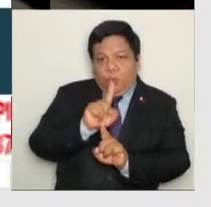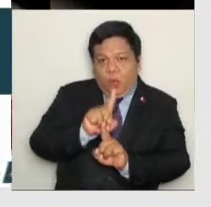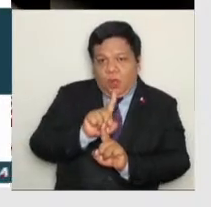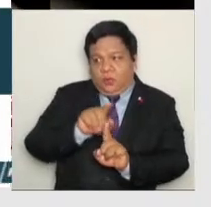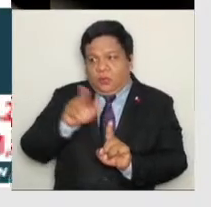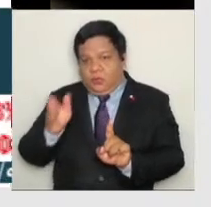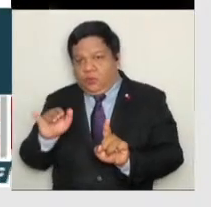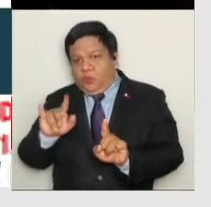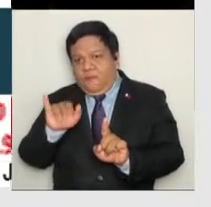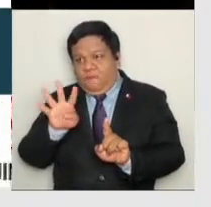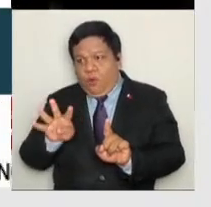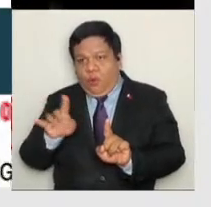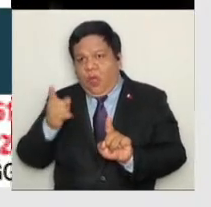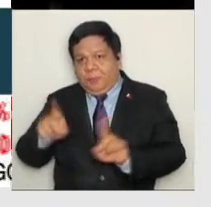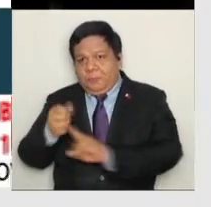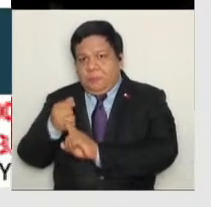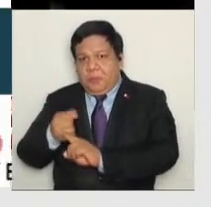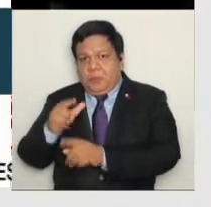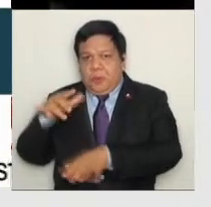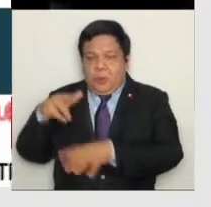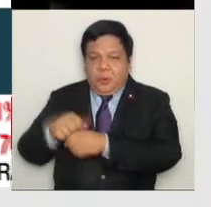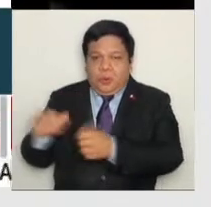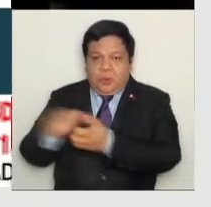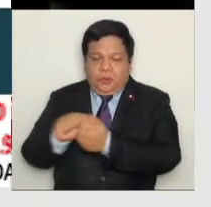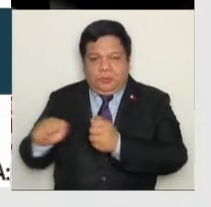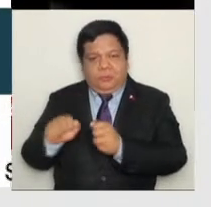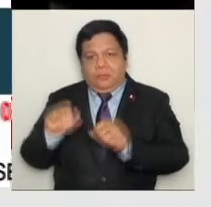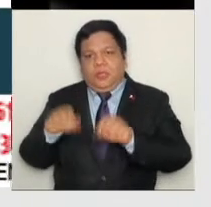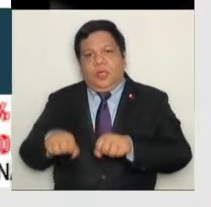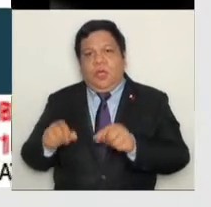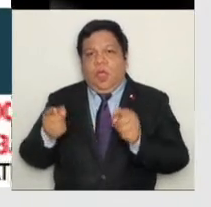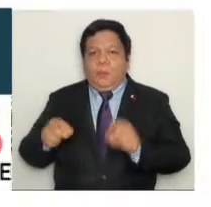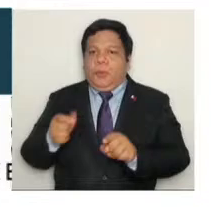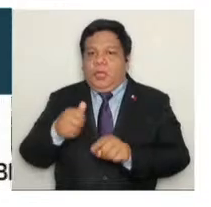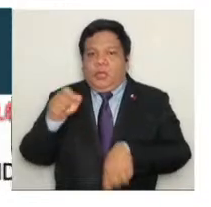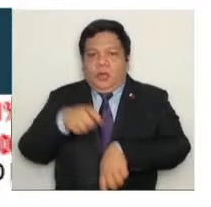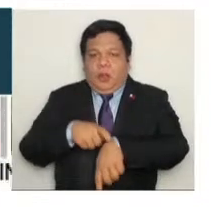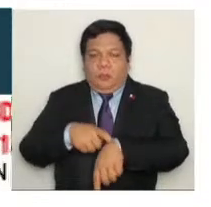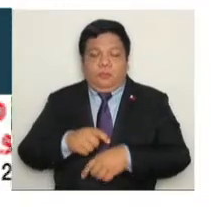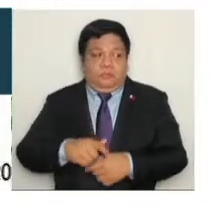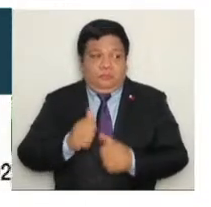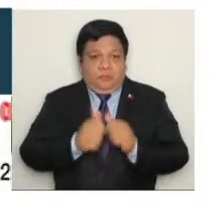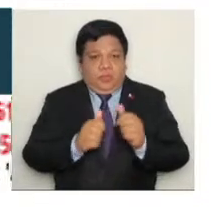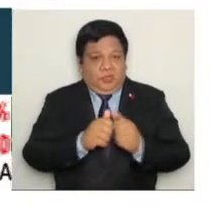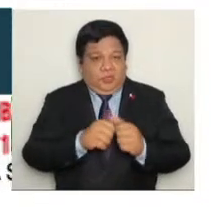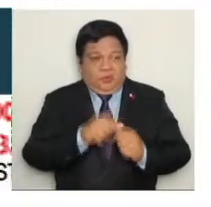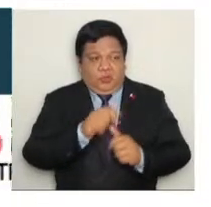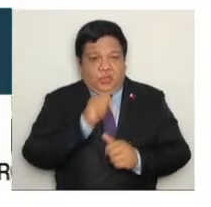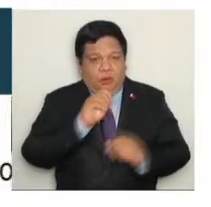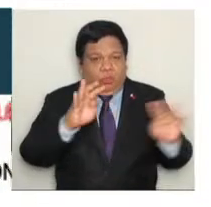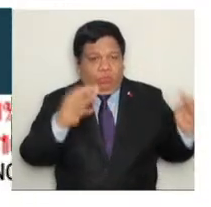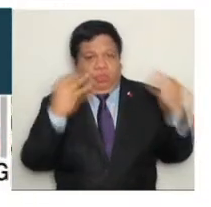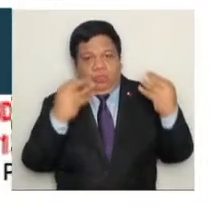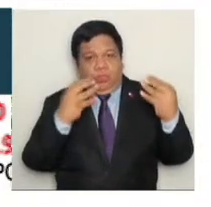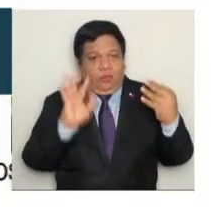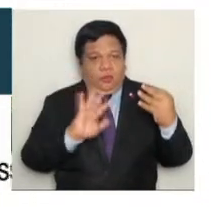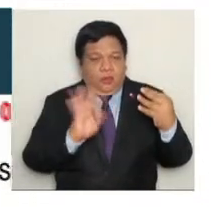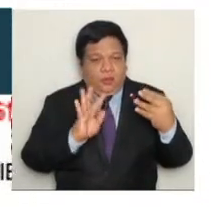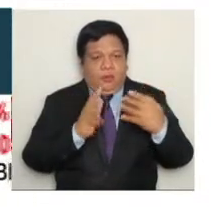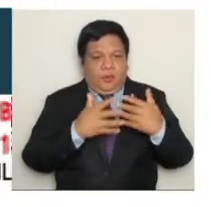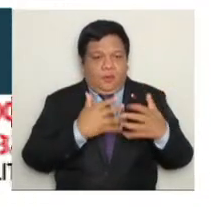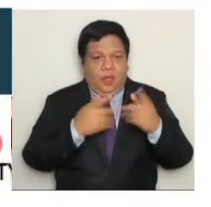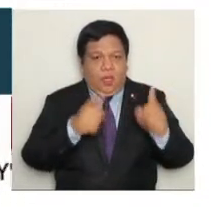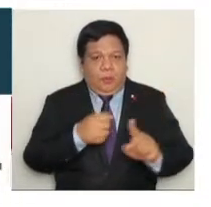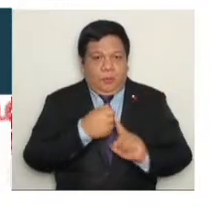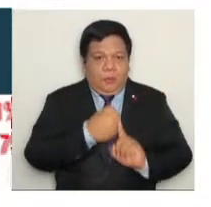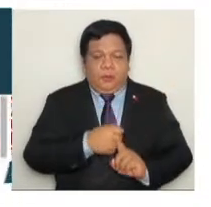4, it could have happened to any of us. Hmm. That's the context of it. So it wasn't in any way calling attention to yourself despite the tragedy? Not